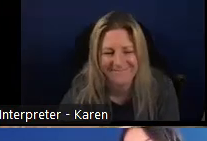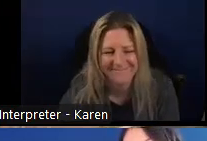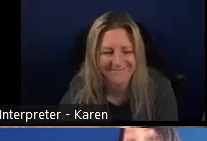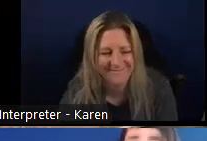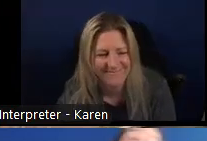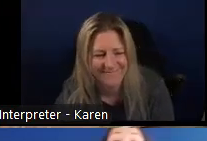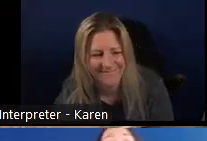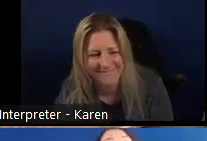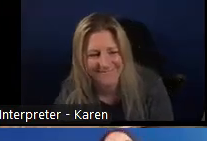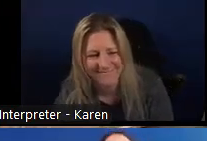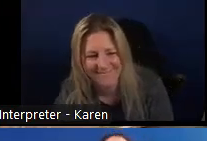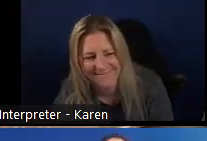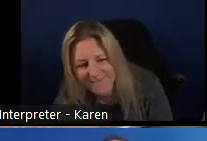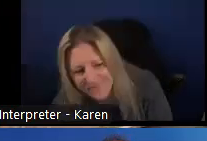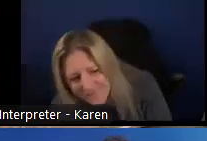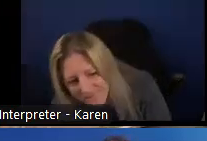Thanks, Adam.